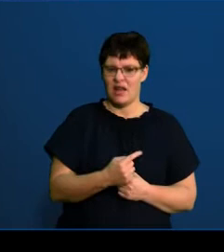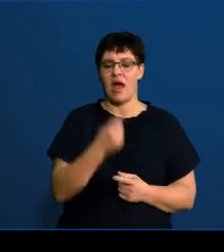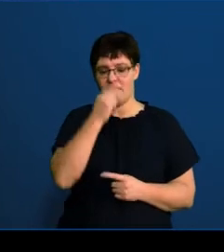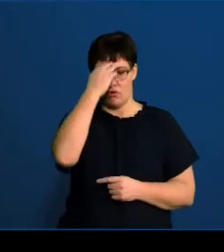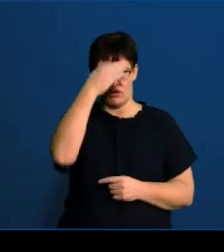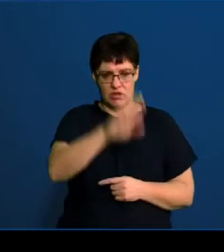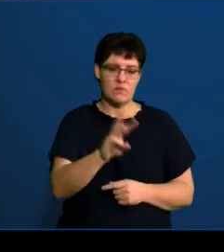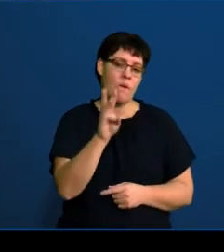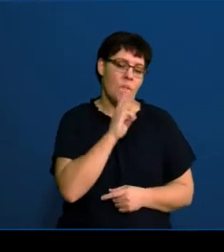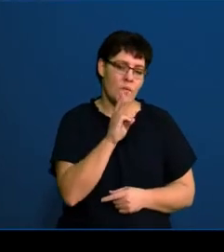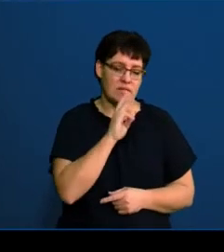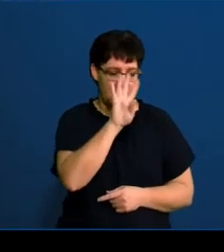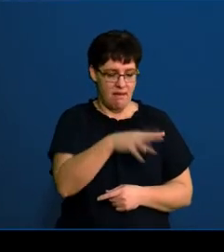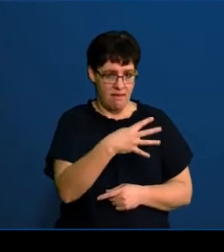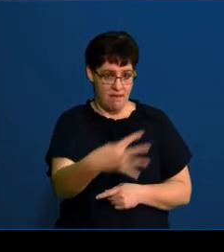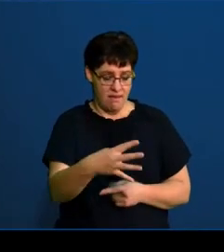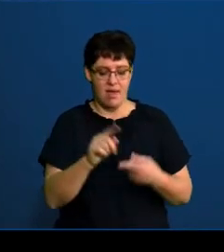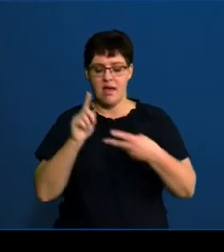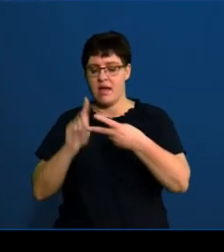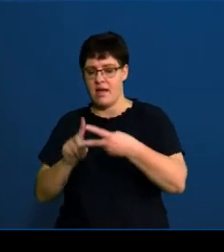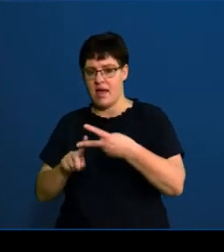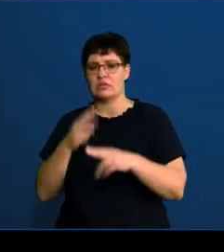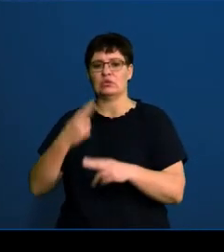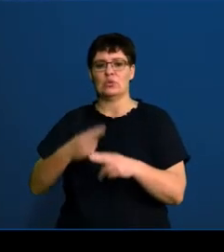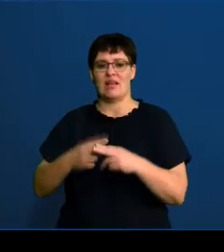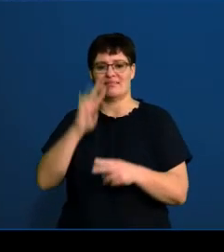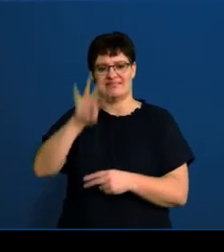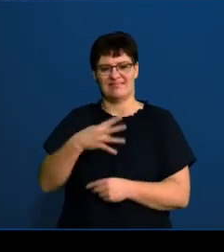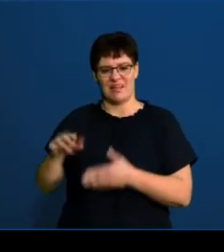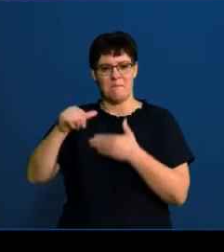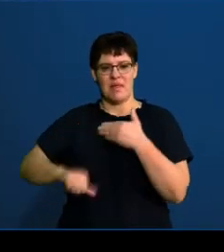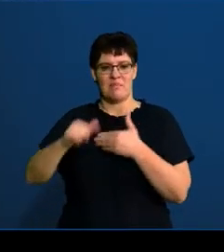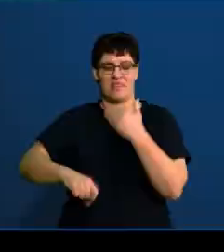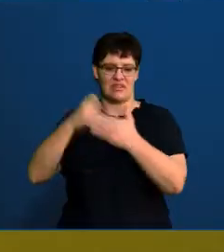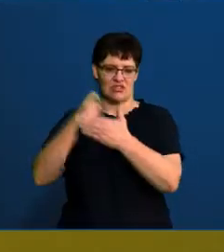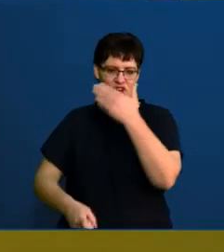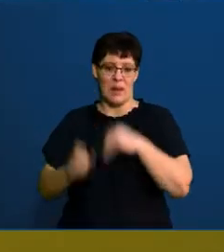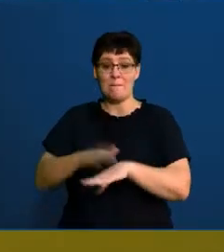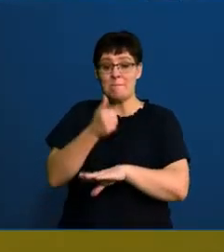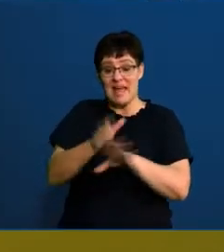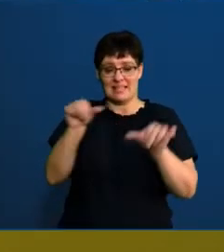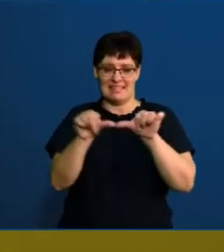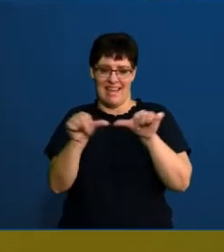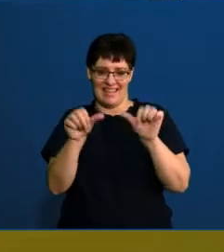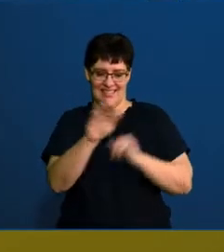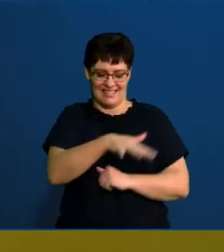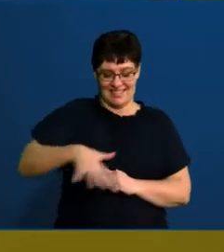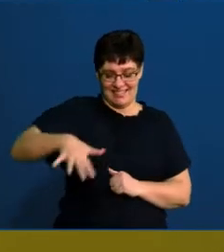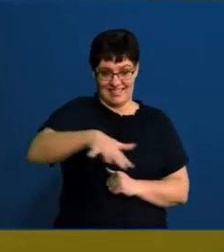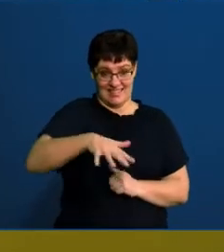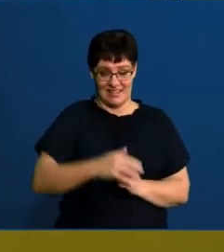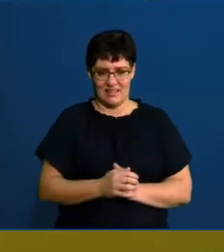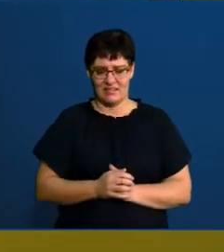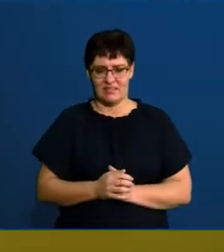residential water table, and we've got the sewer monthly charged based on stand size. So